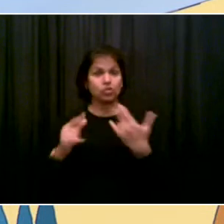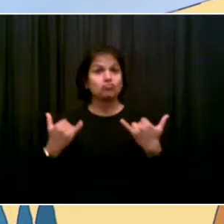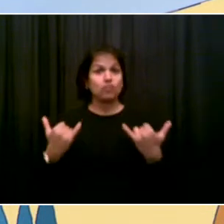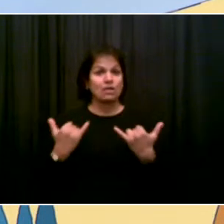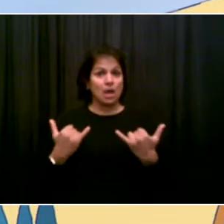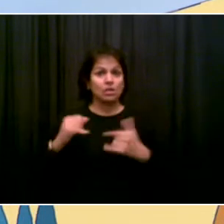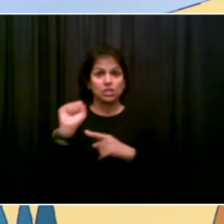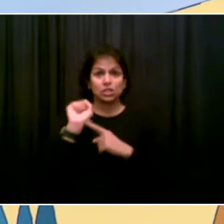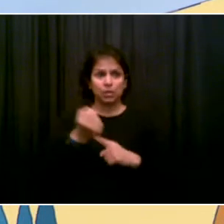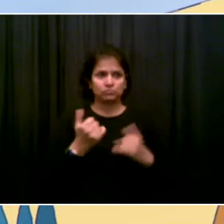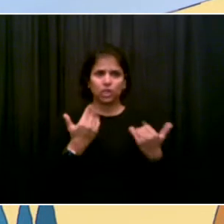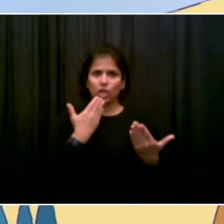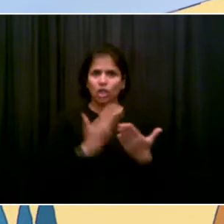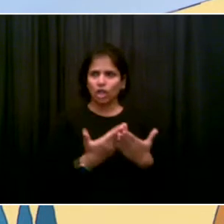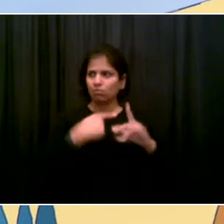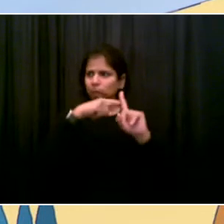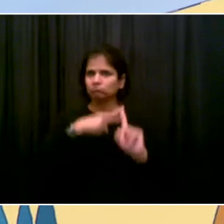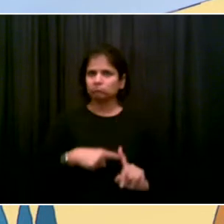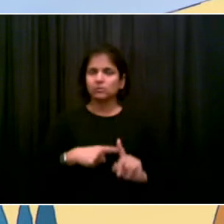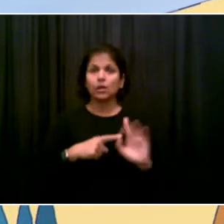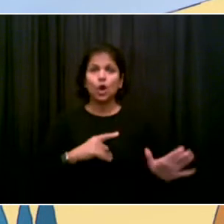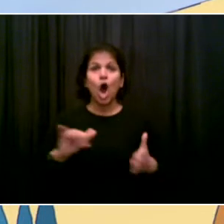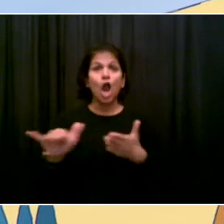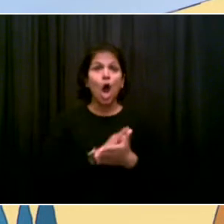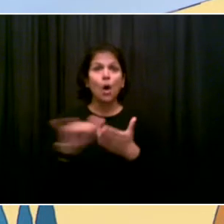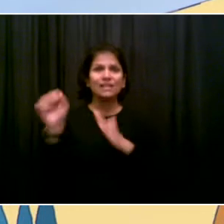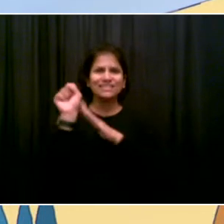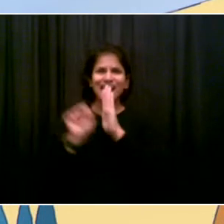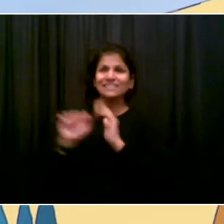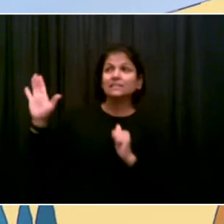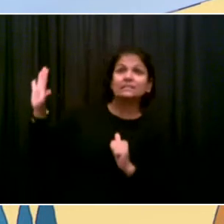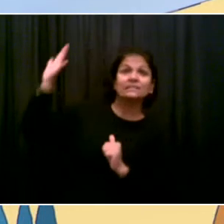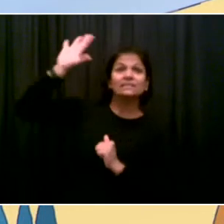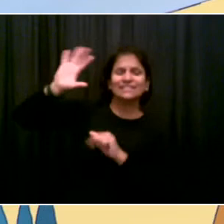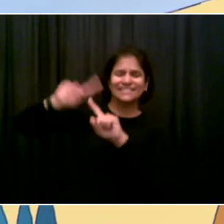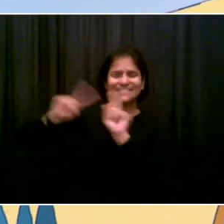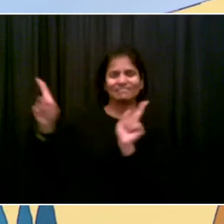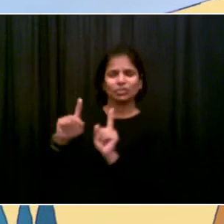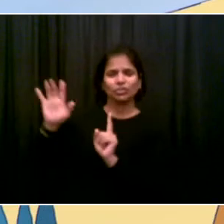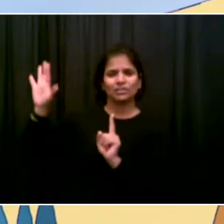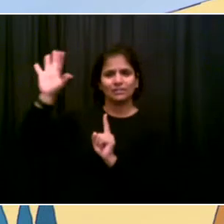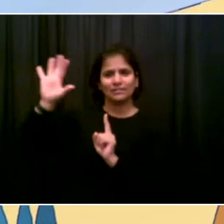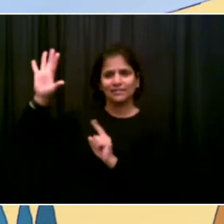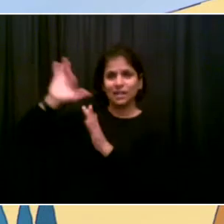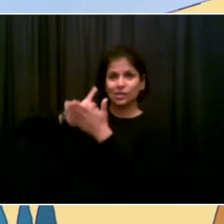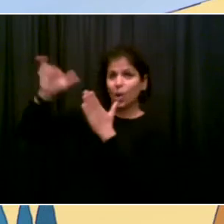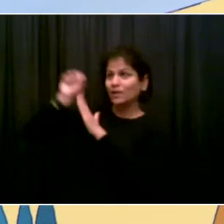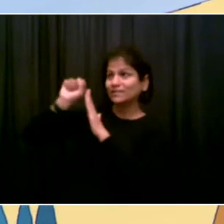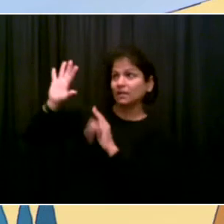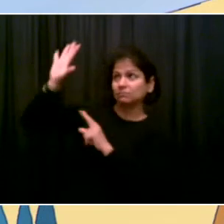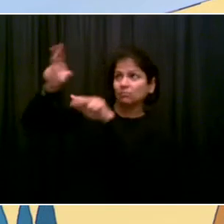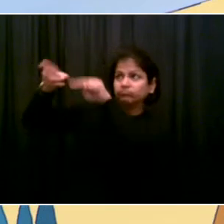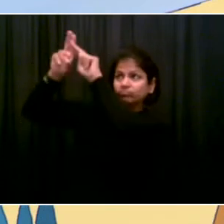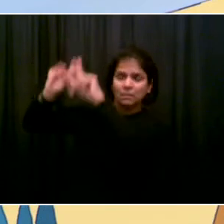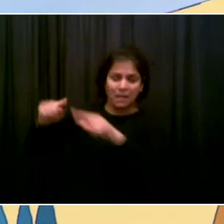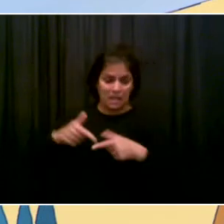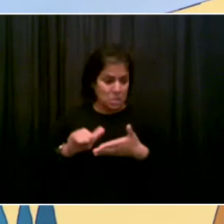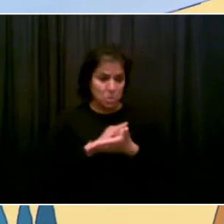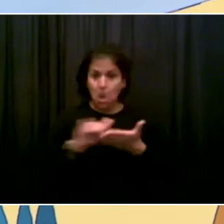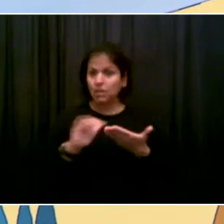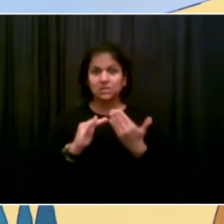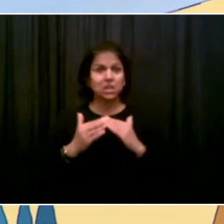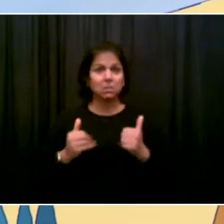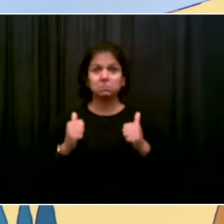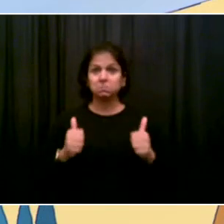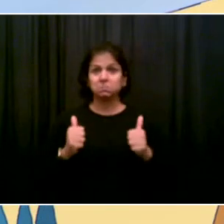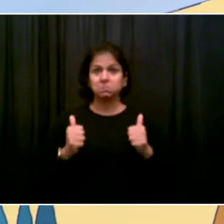real challenges around the state, but it's very good here because of the high level of vaccination. And because we're continuing to expand vaccination every single day. I